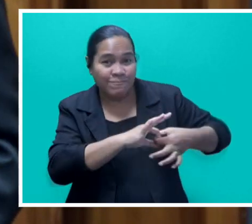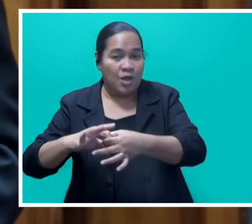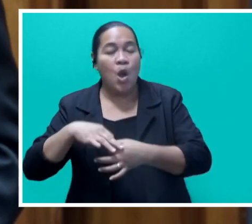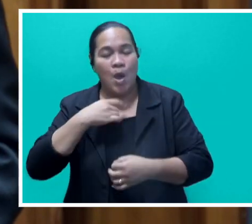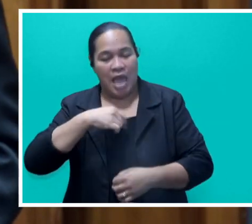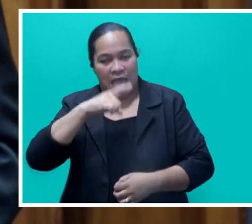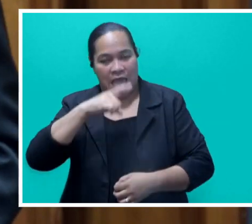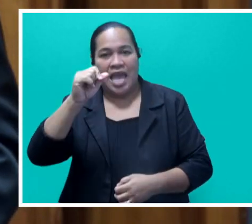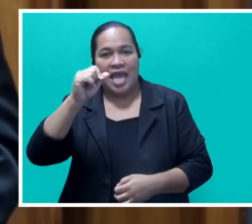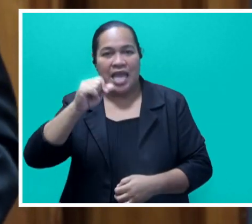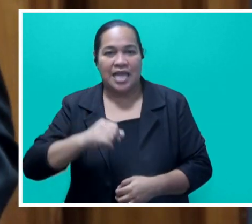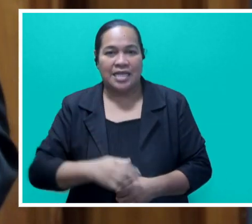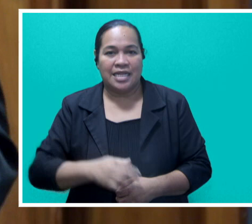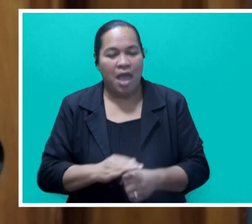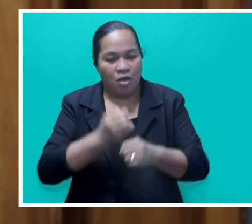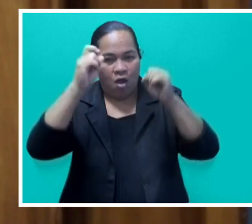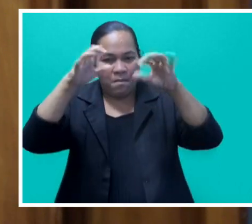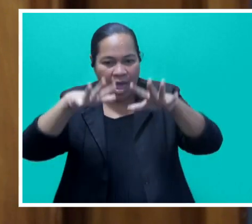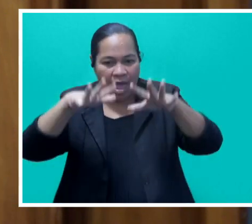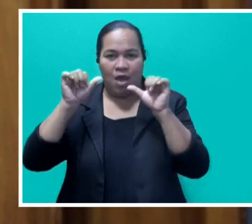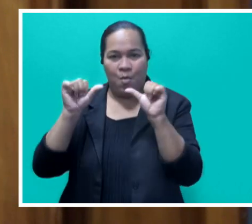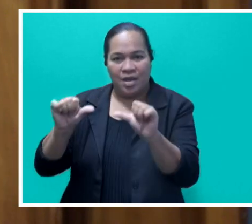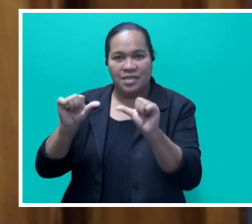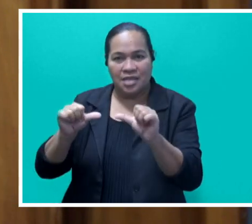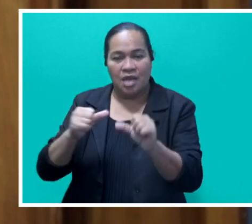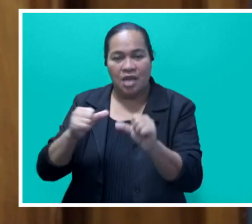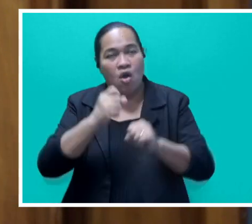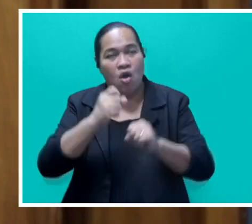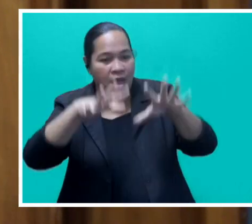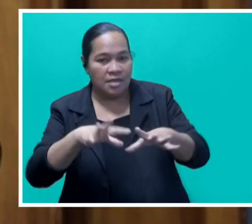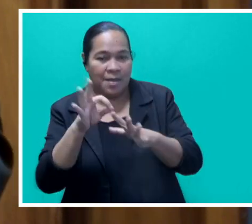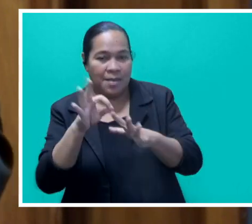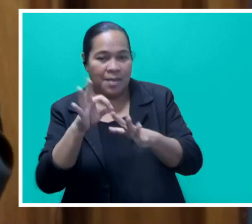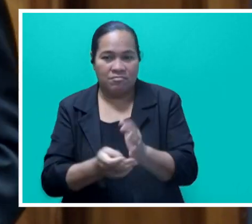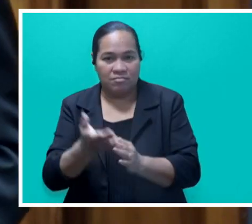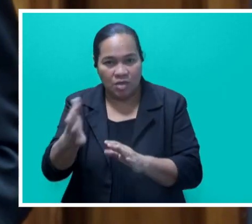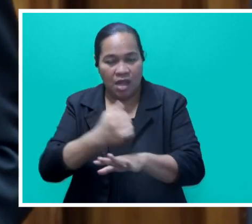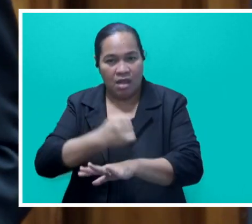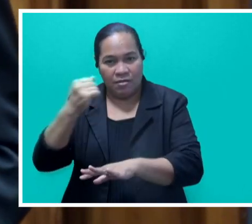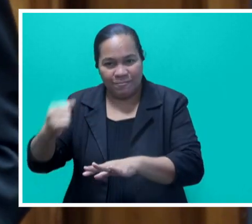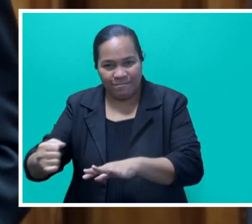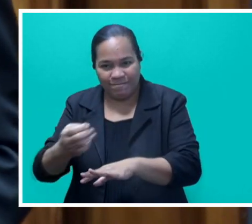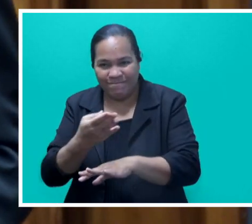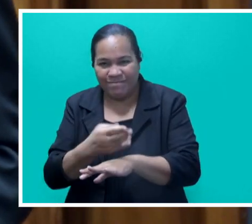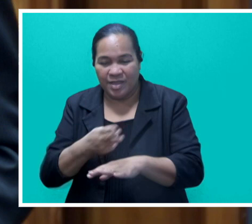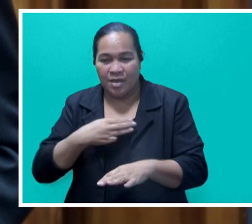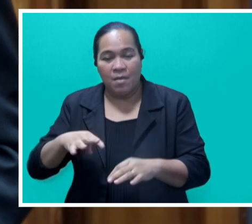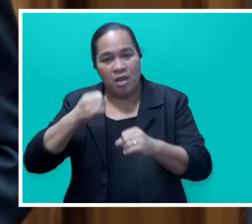can. May God bless our President, may God bless our Prime Minister and his cabinet, may God bless the